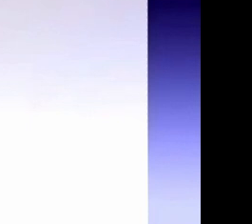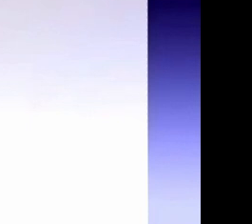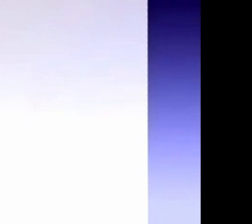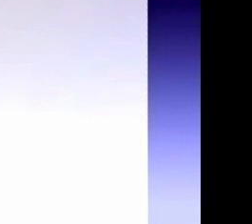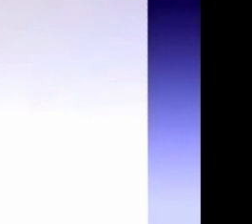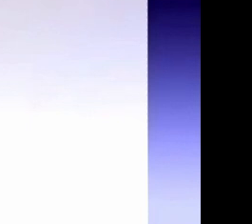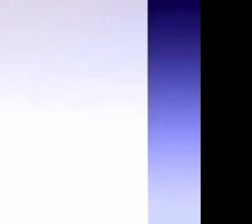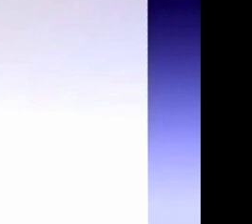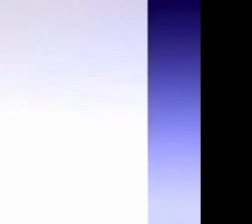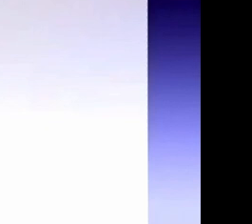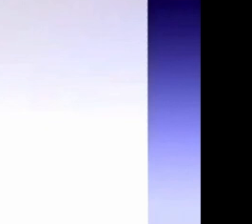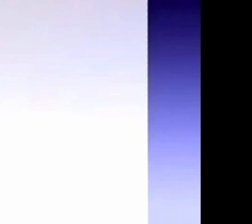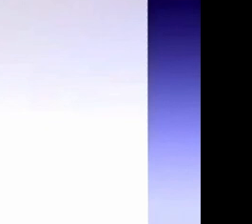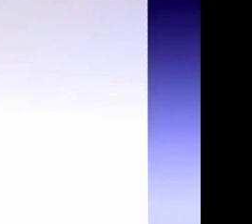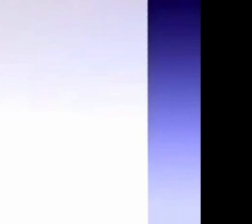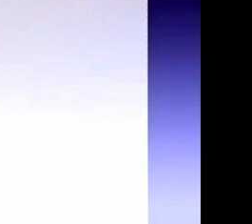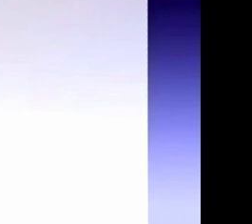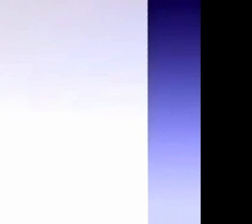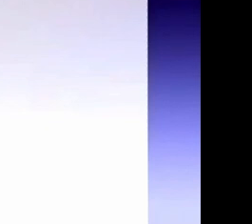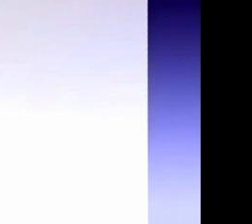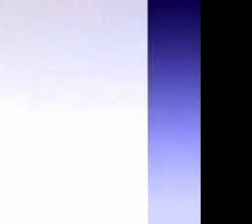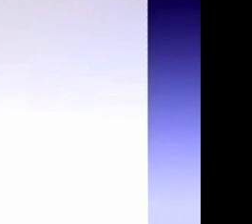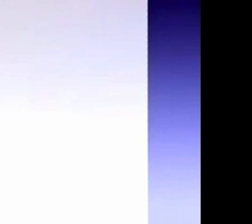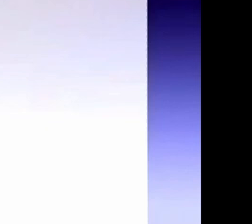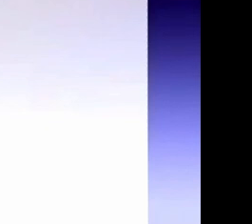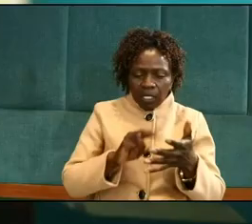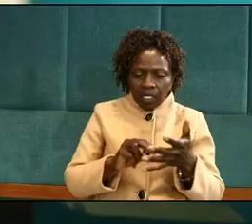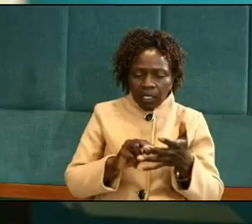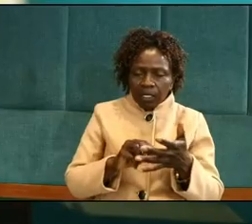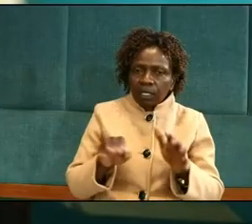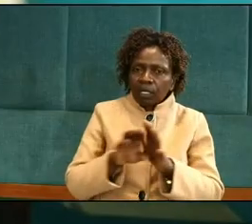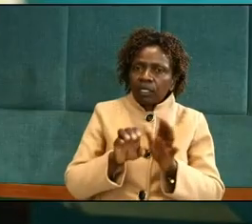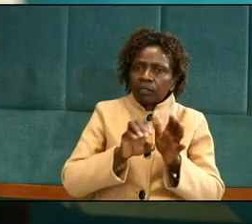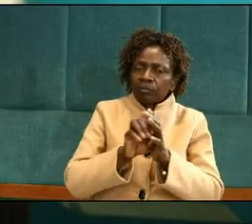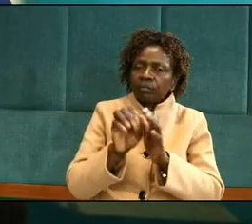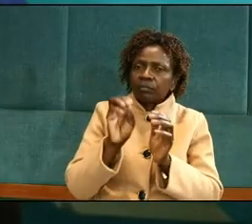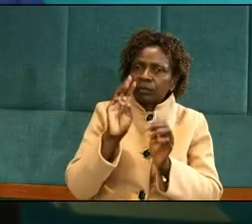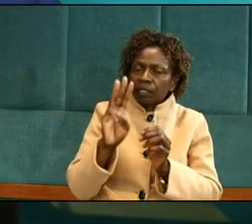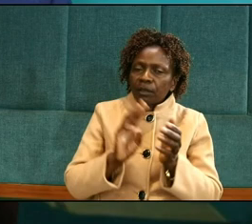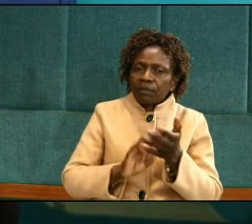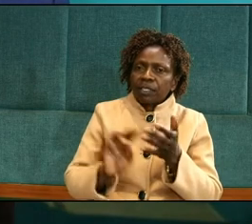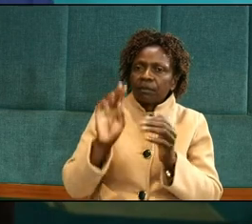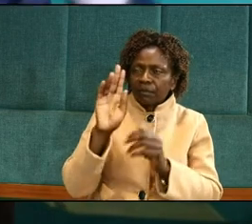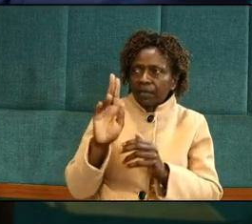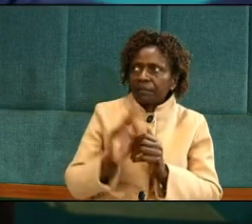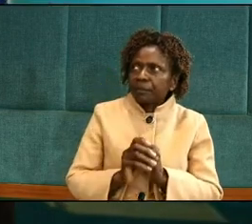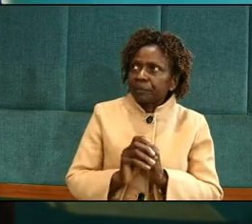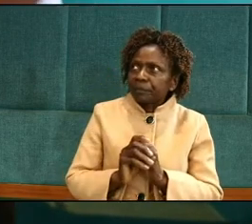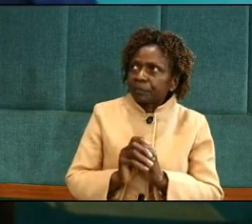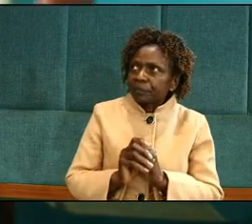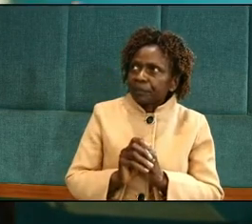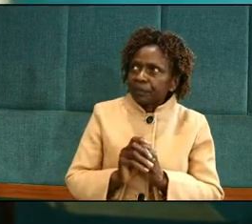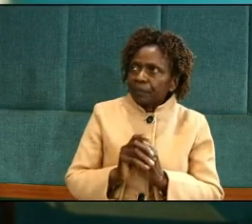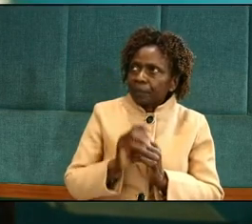inconsistencies, as is suggested in 13, verse 5. It does not mean because you are